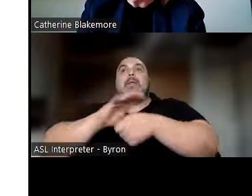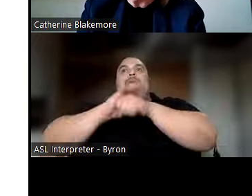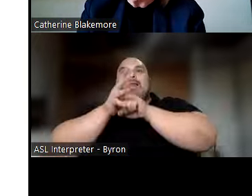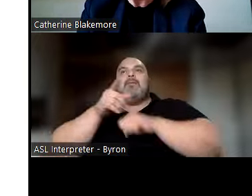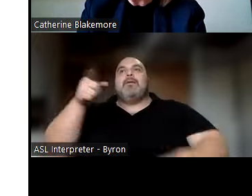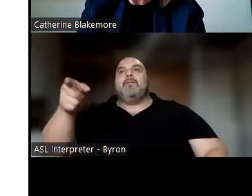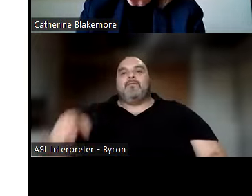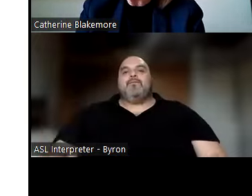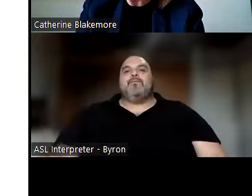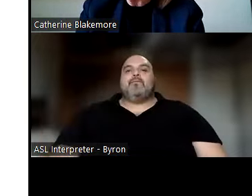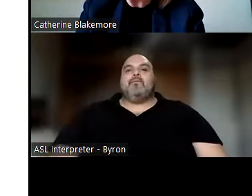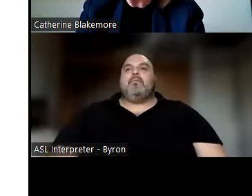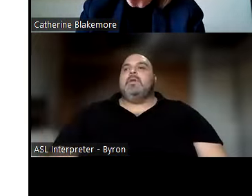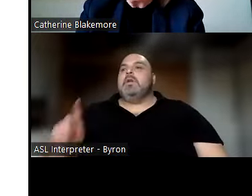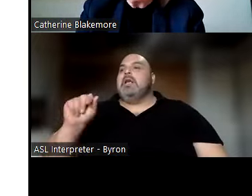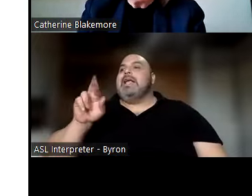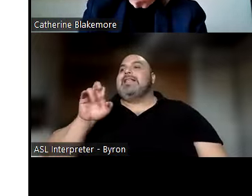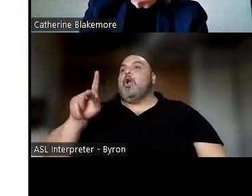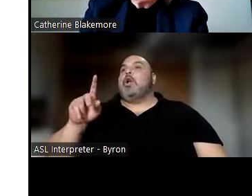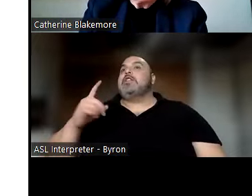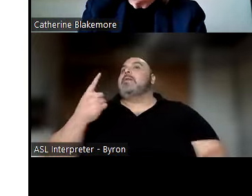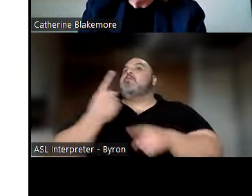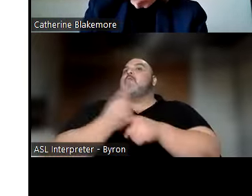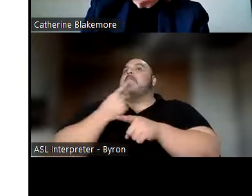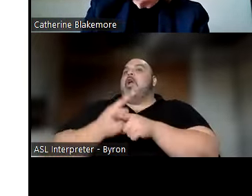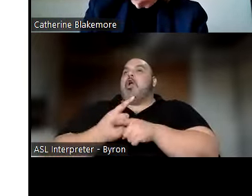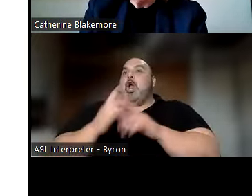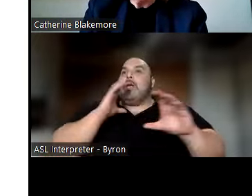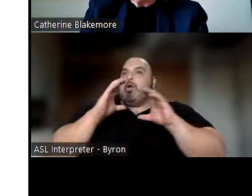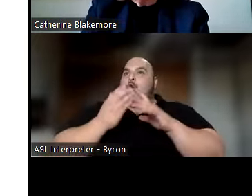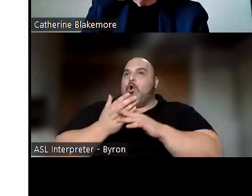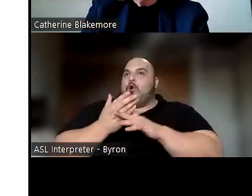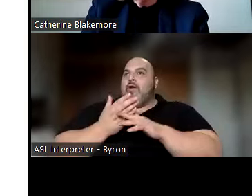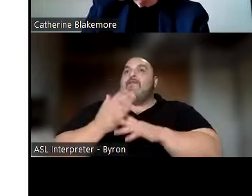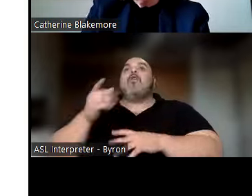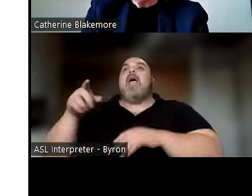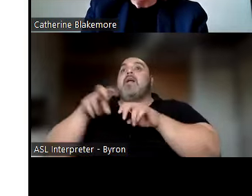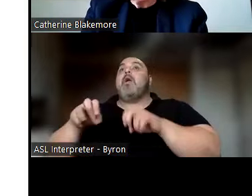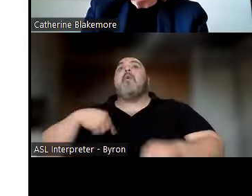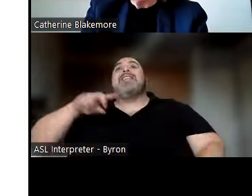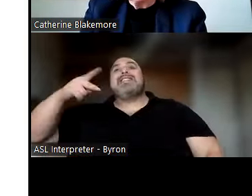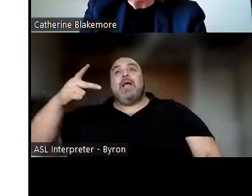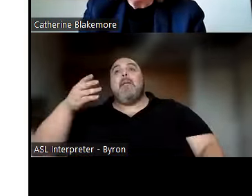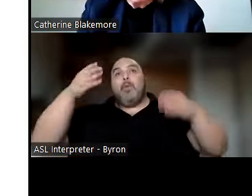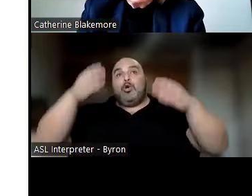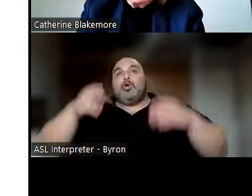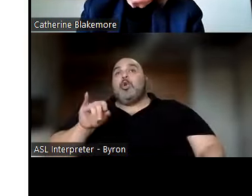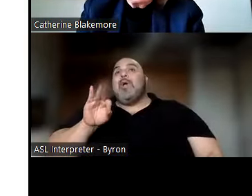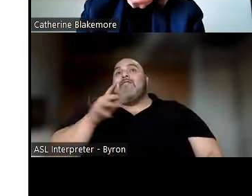primary liaison to that committee. Thank you for doing that, Derek, but we need a second person. So if you're interested